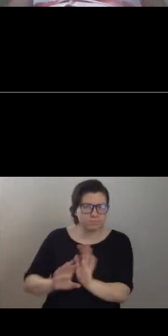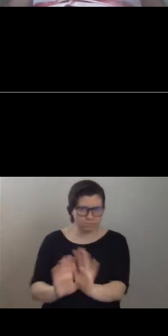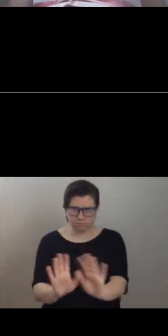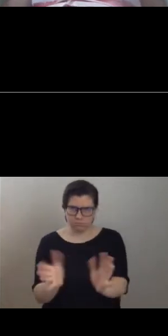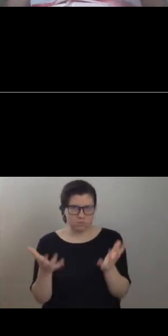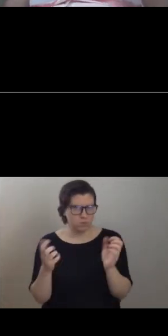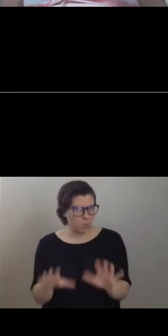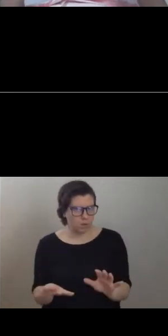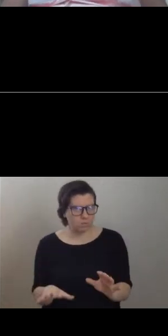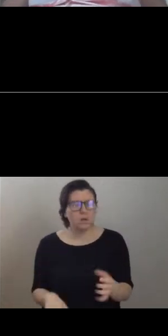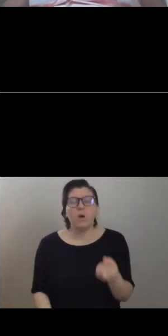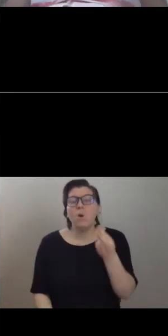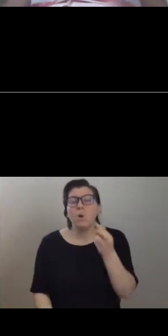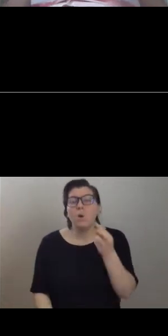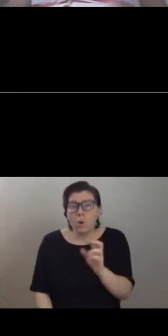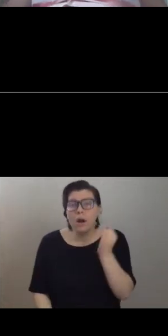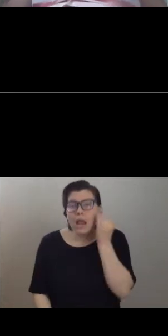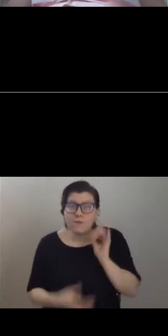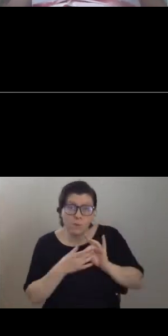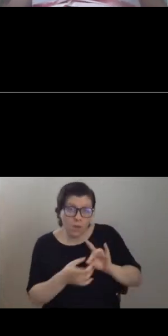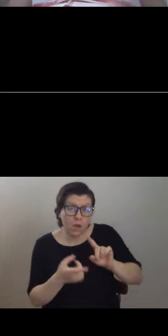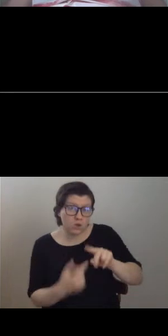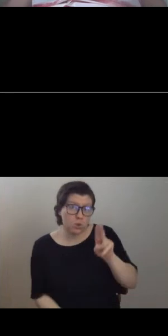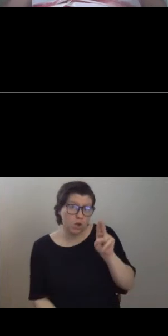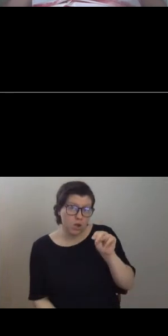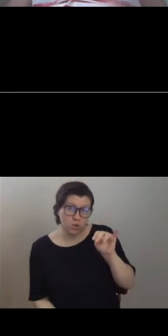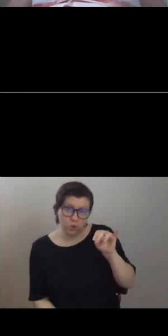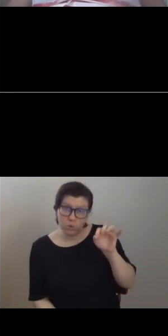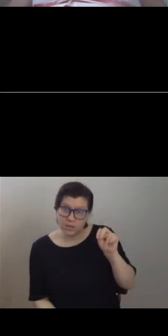you belong to a union, you cannot take